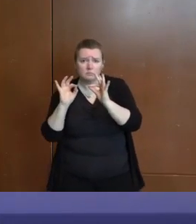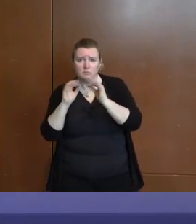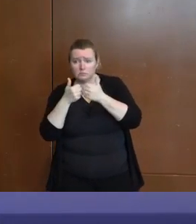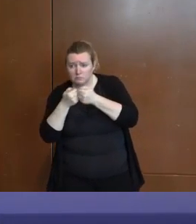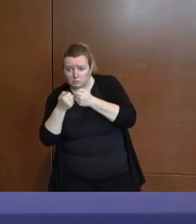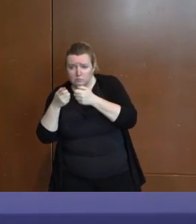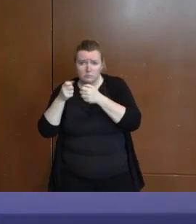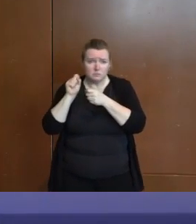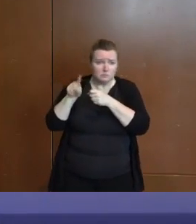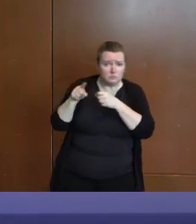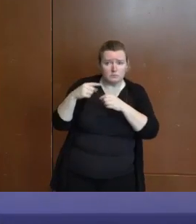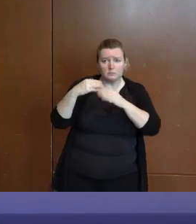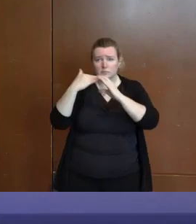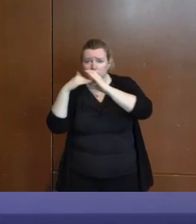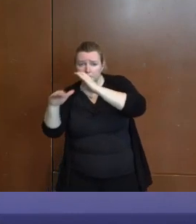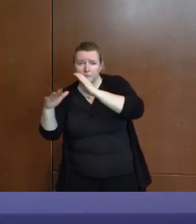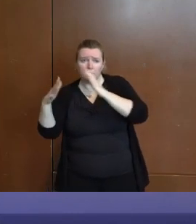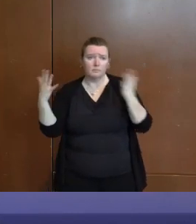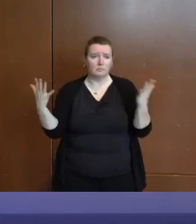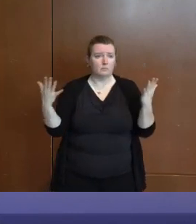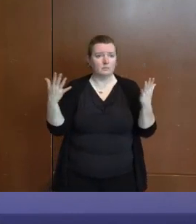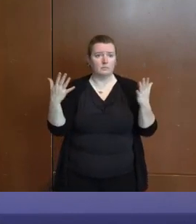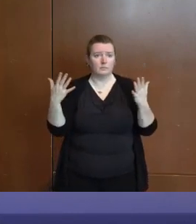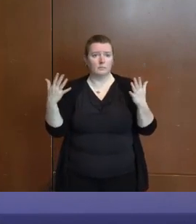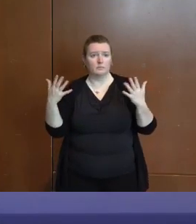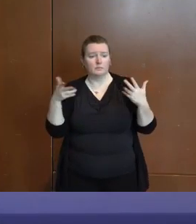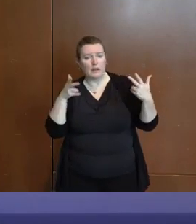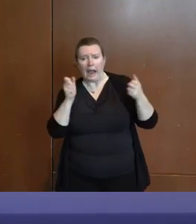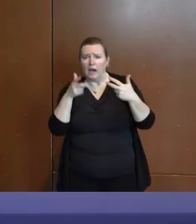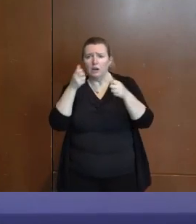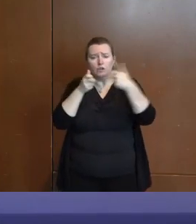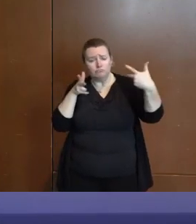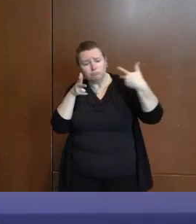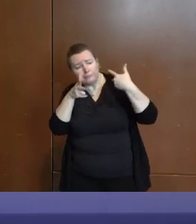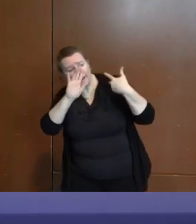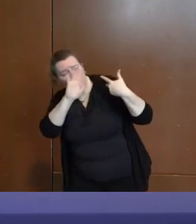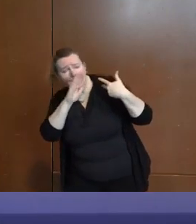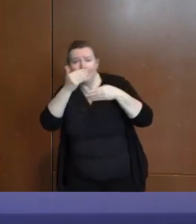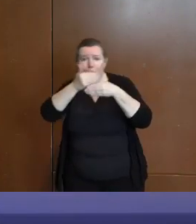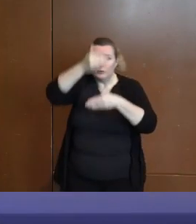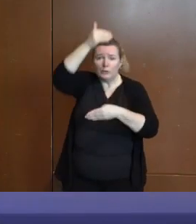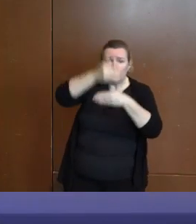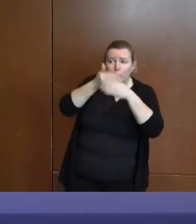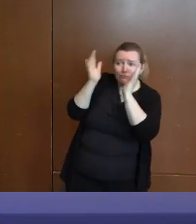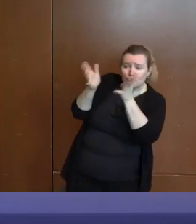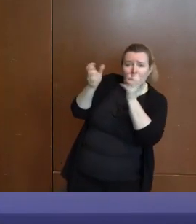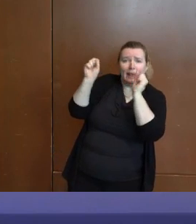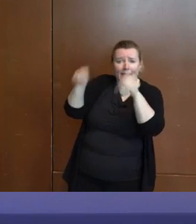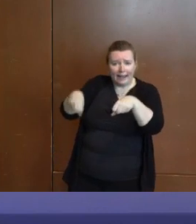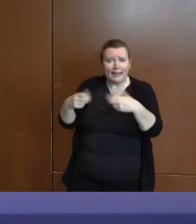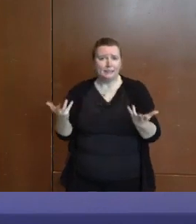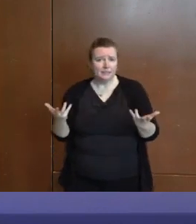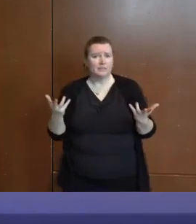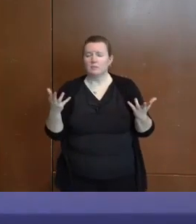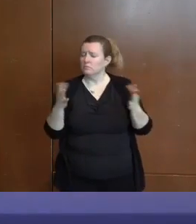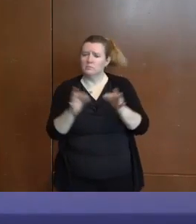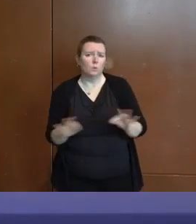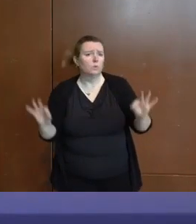waving through a glass window, particularly for someone who is older perhaps, but more alone than